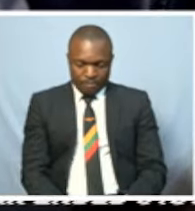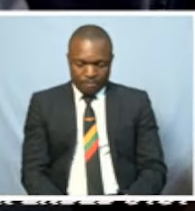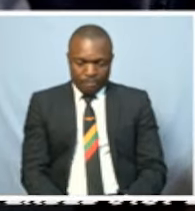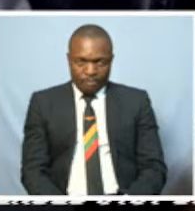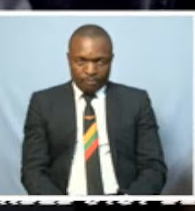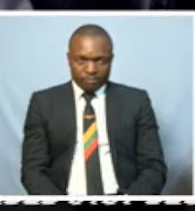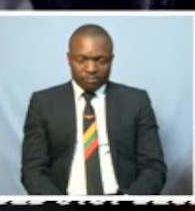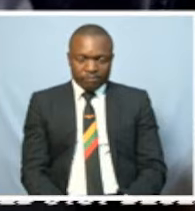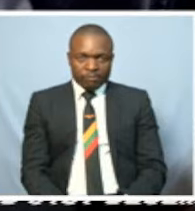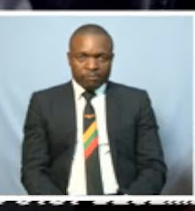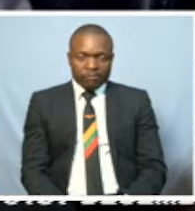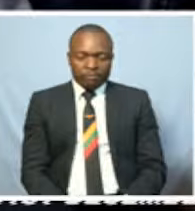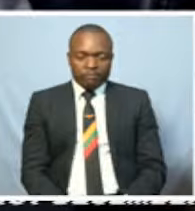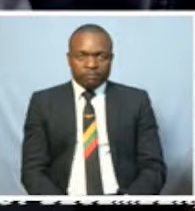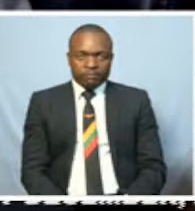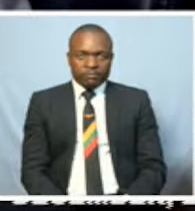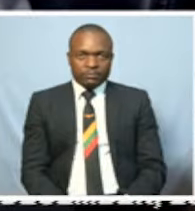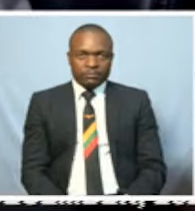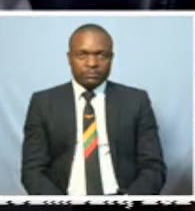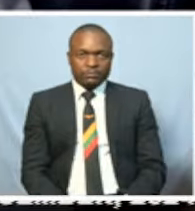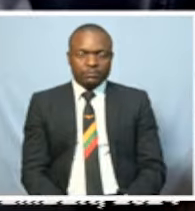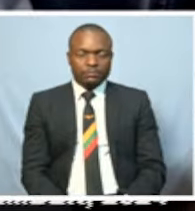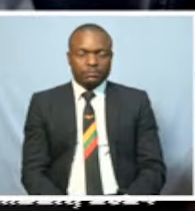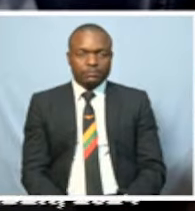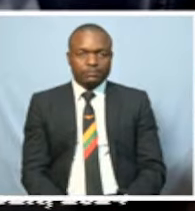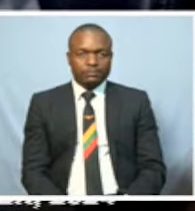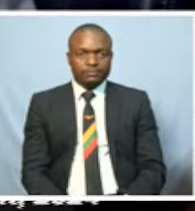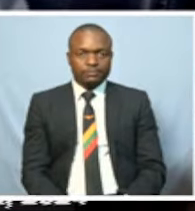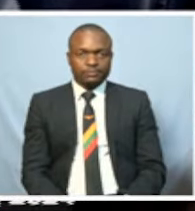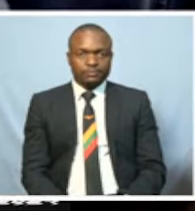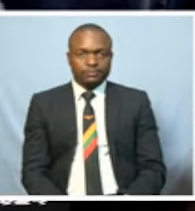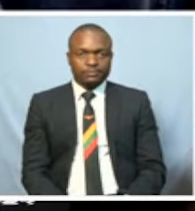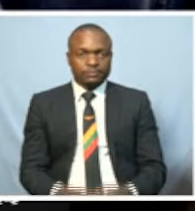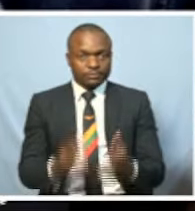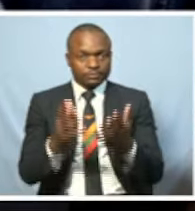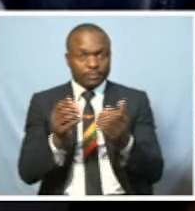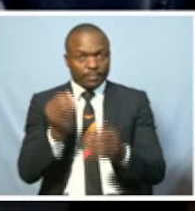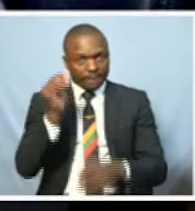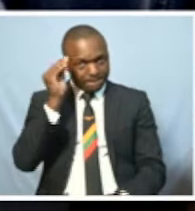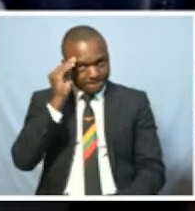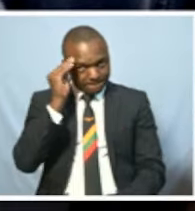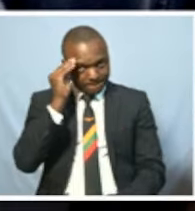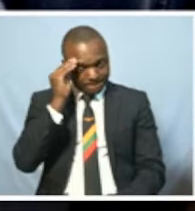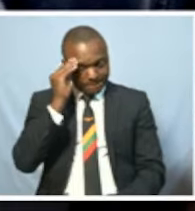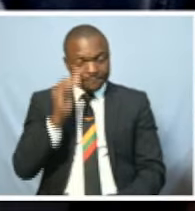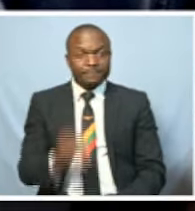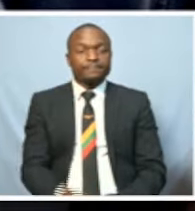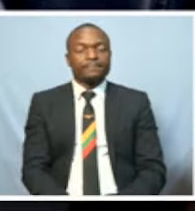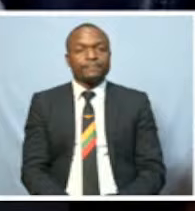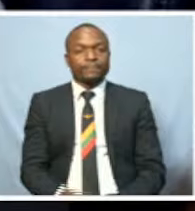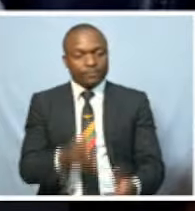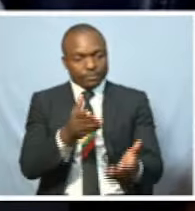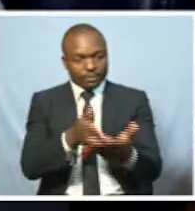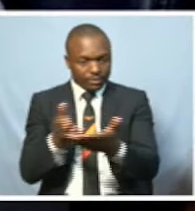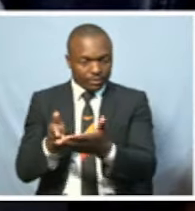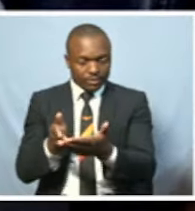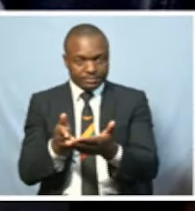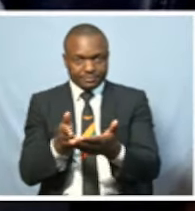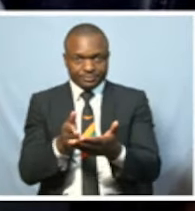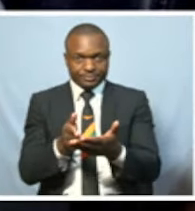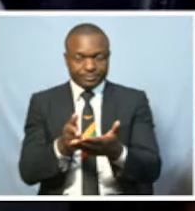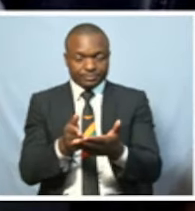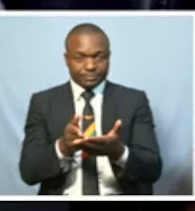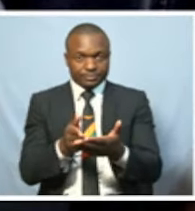I would just like to, Chair, find out on these outstanding projects by that